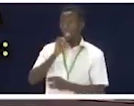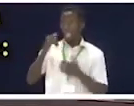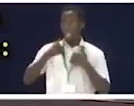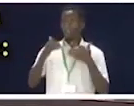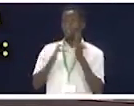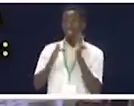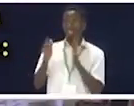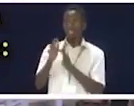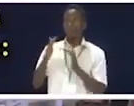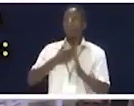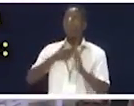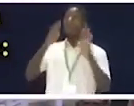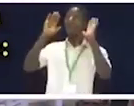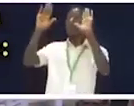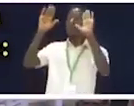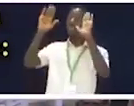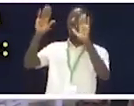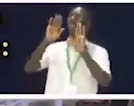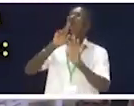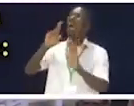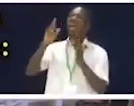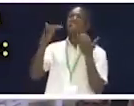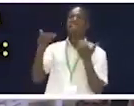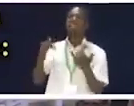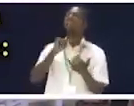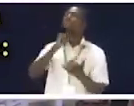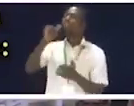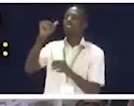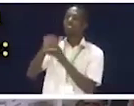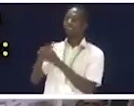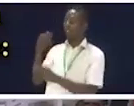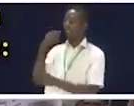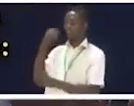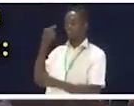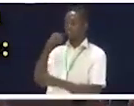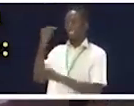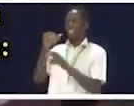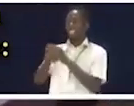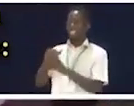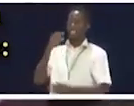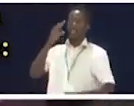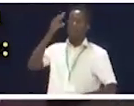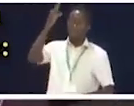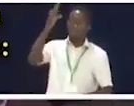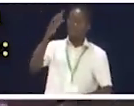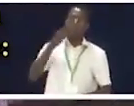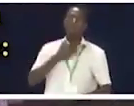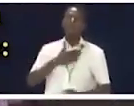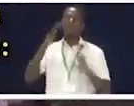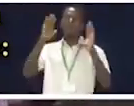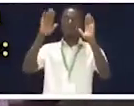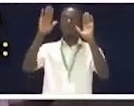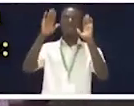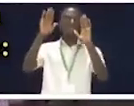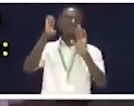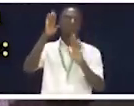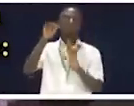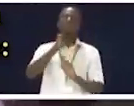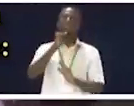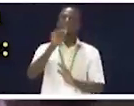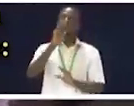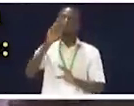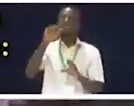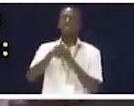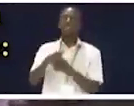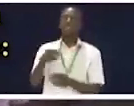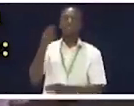wonders are now. My wonders are not in the past. And in the future, my wonders will not be in the past. And so shall